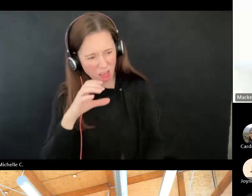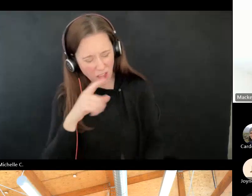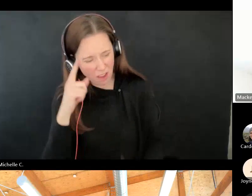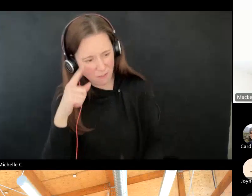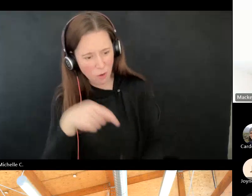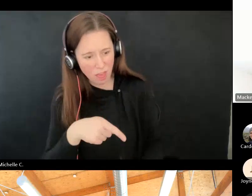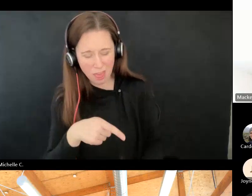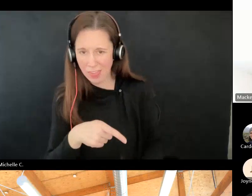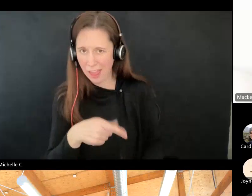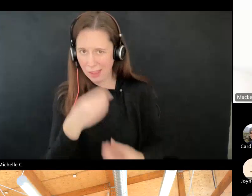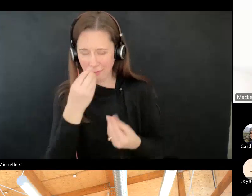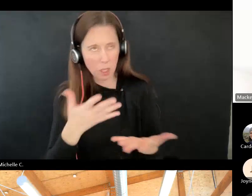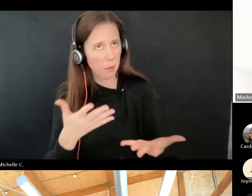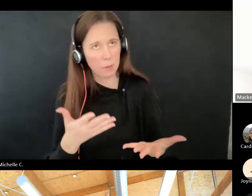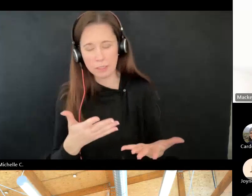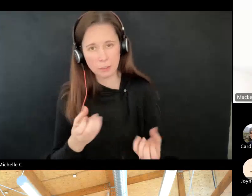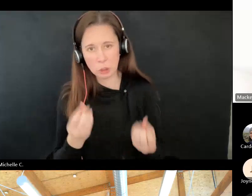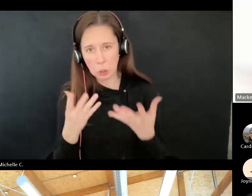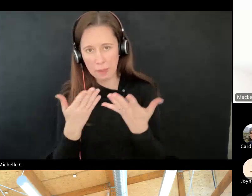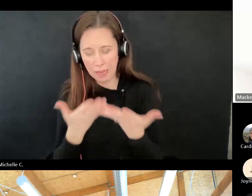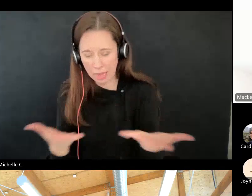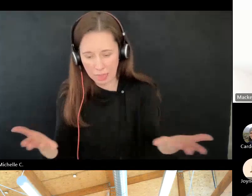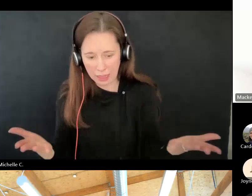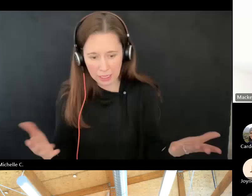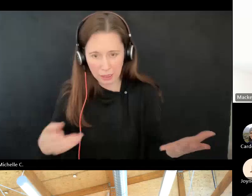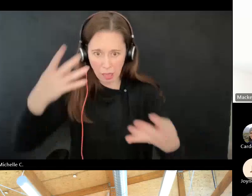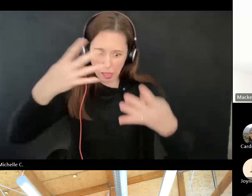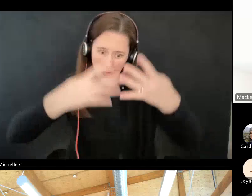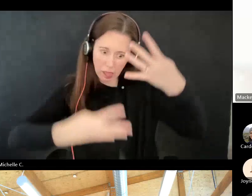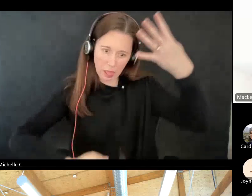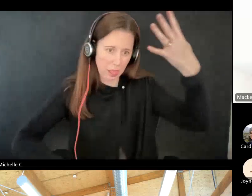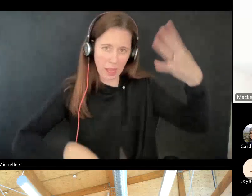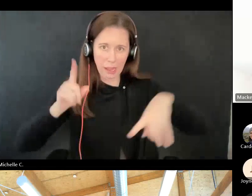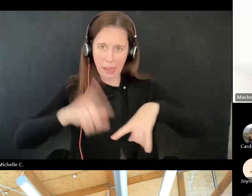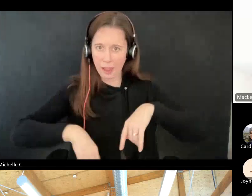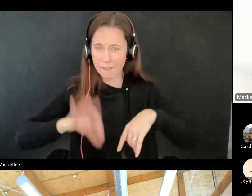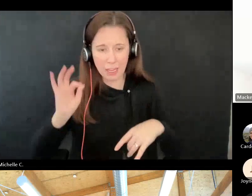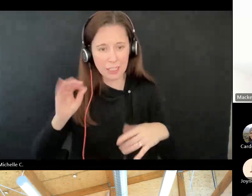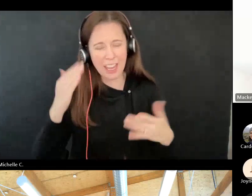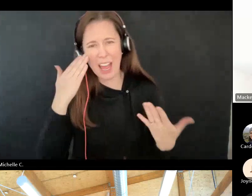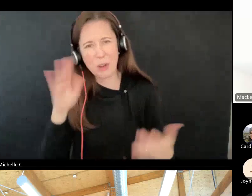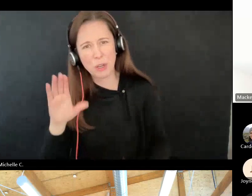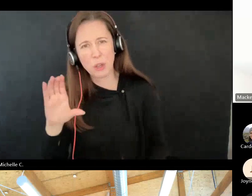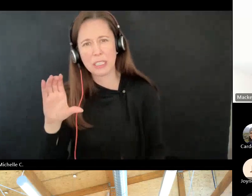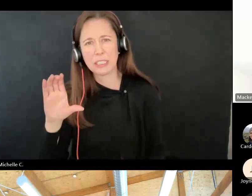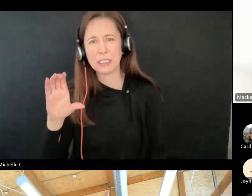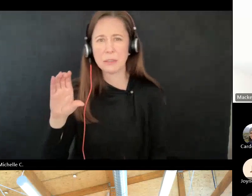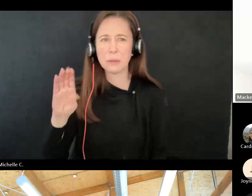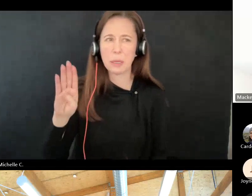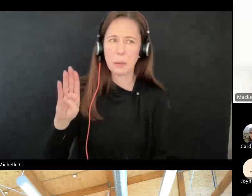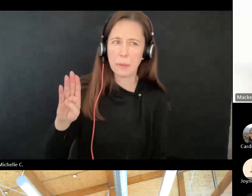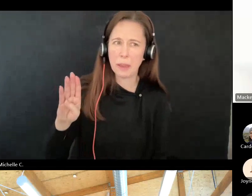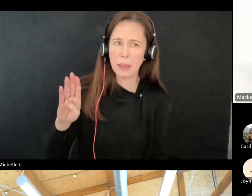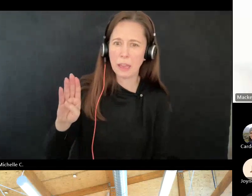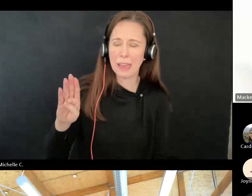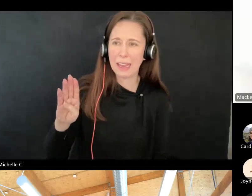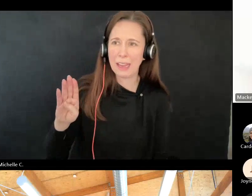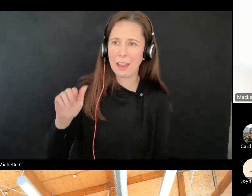up, but so many things came up I couldn't couldn't find it. So I don't know if it was Chesapeake Bay by Air or if it was